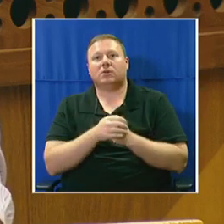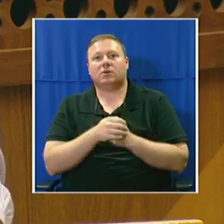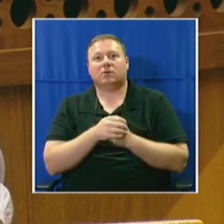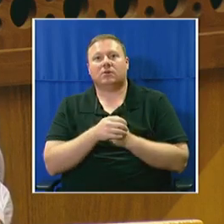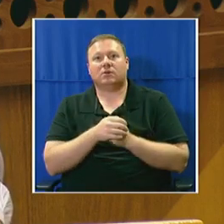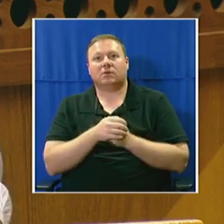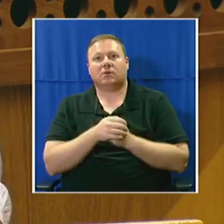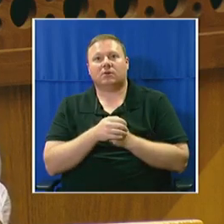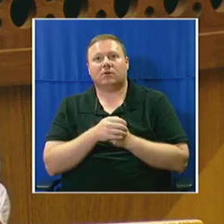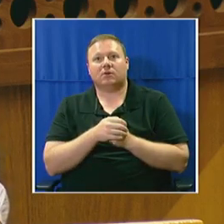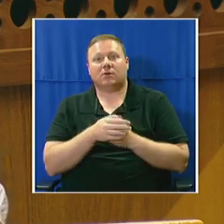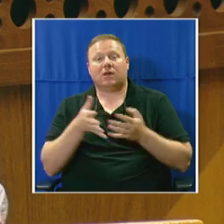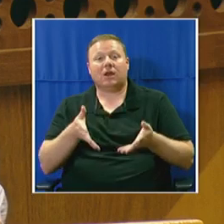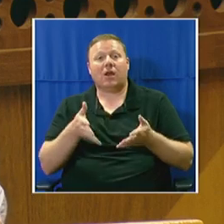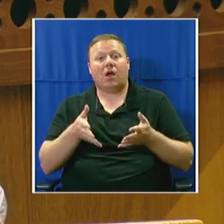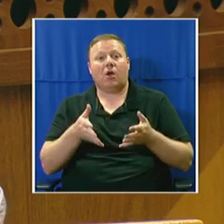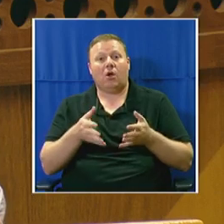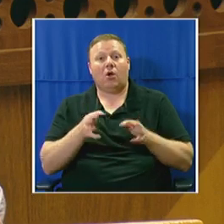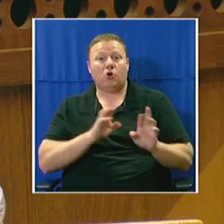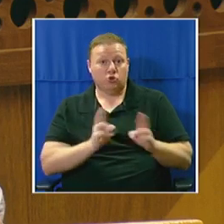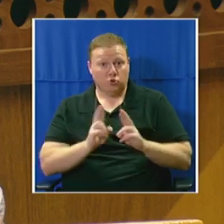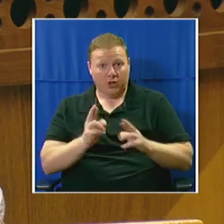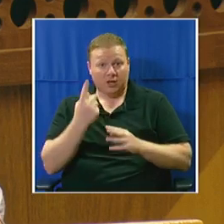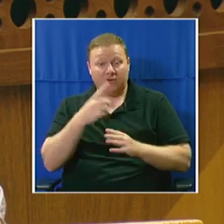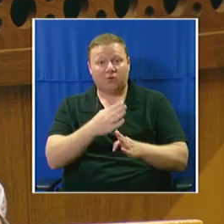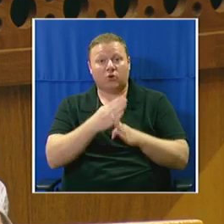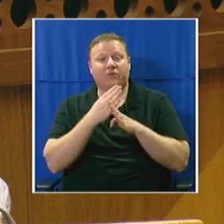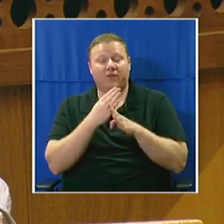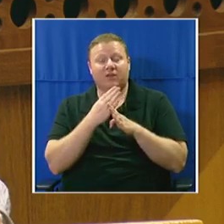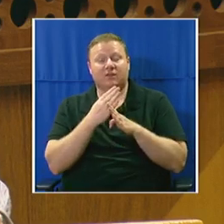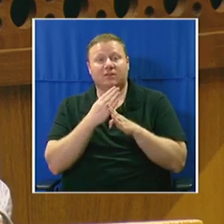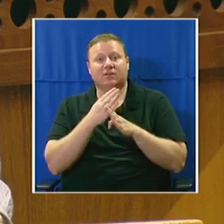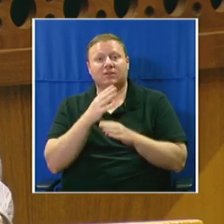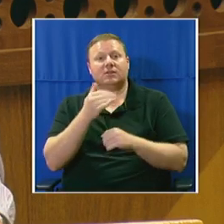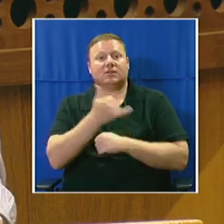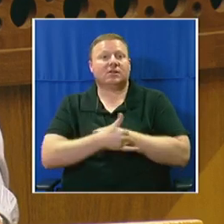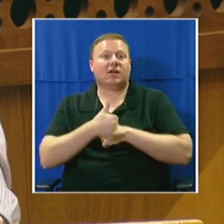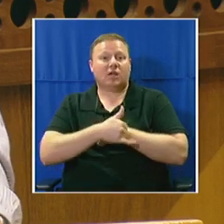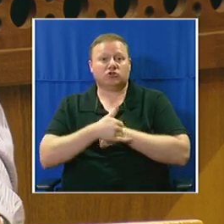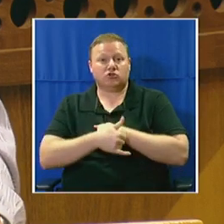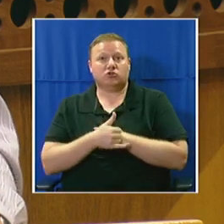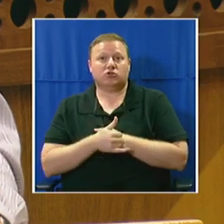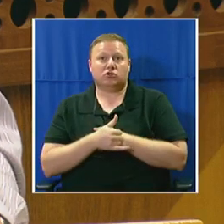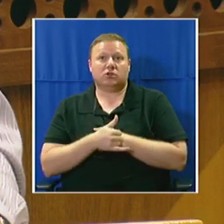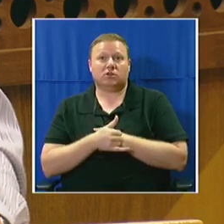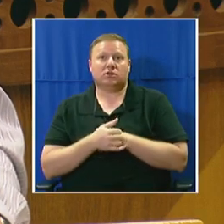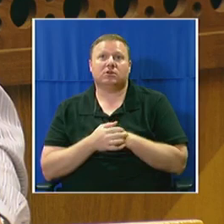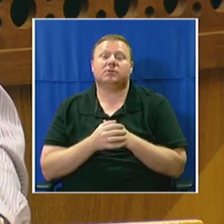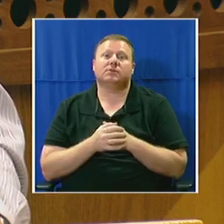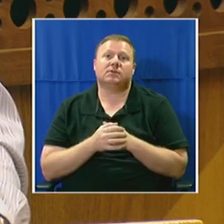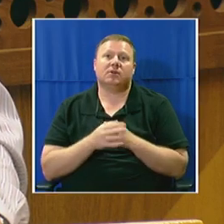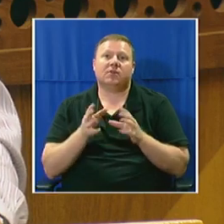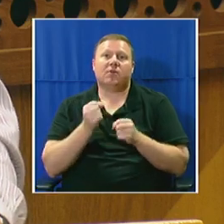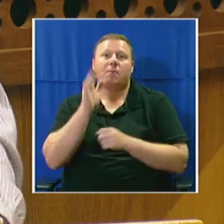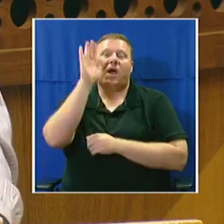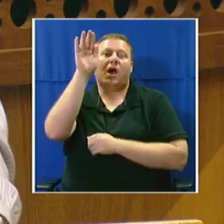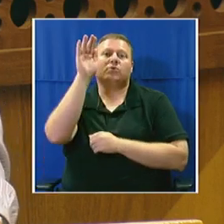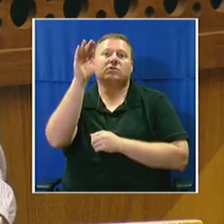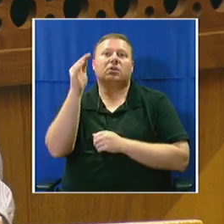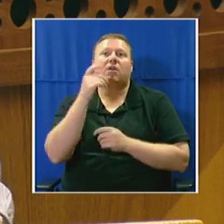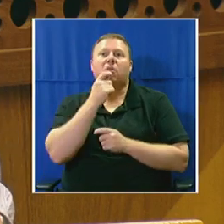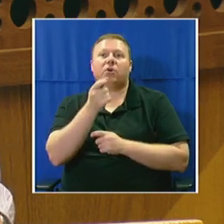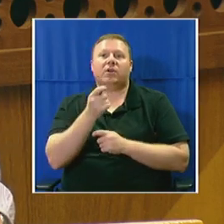amendments and further destroy what is left of a once competent and globally respected Defense Force and that of our South African